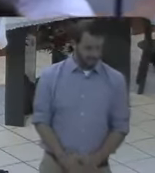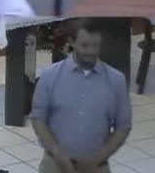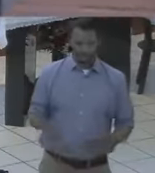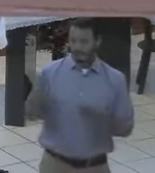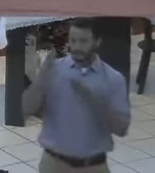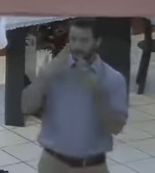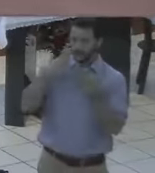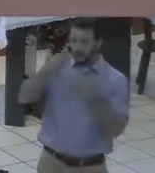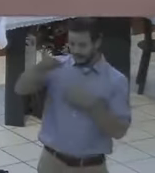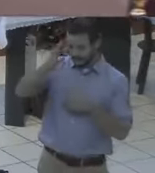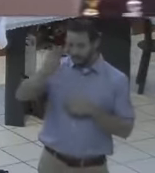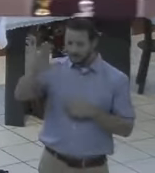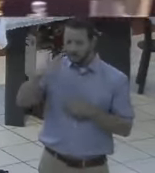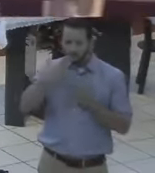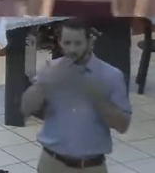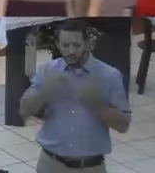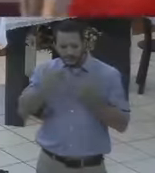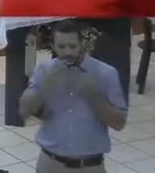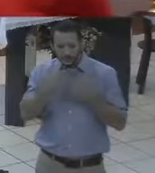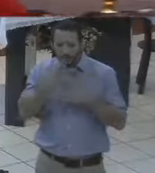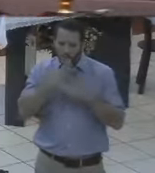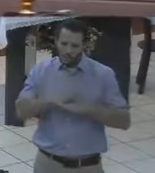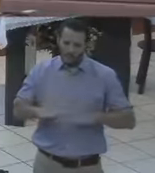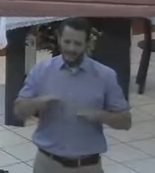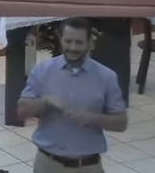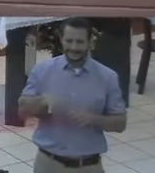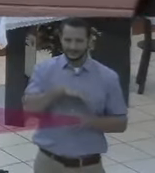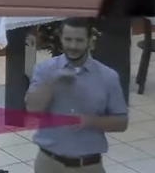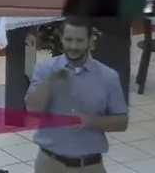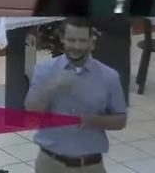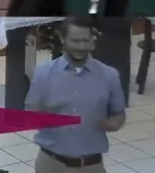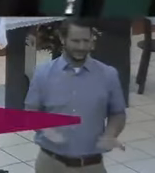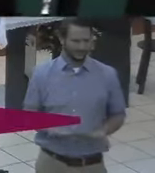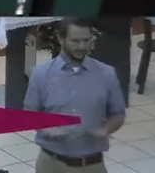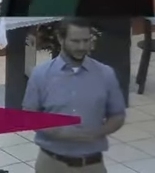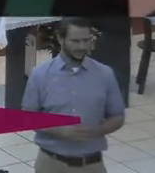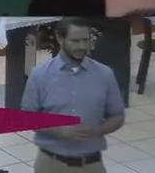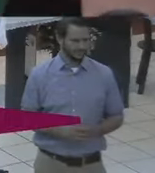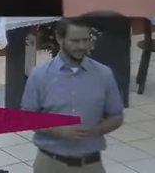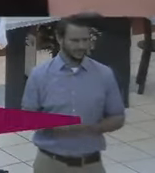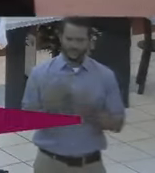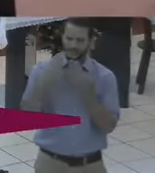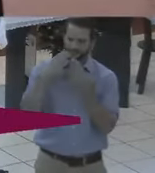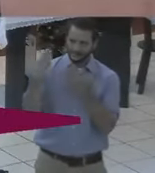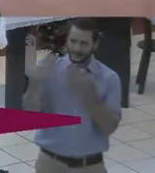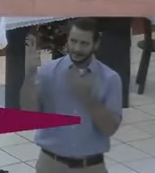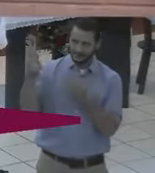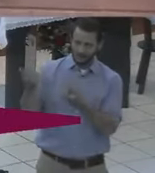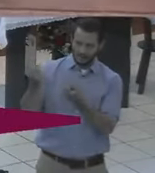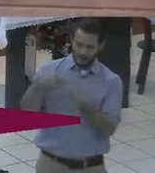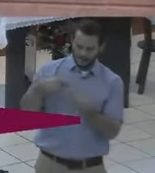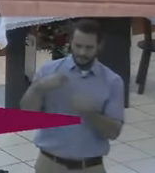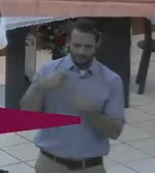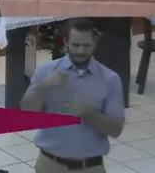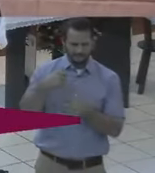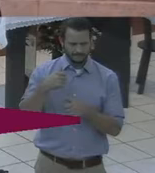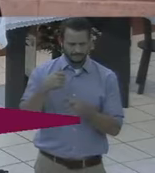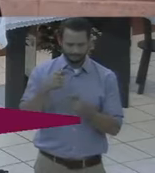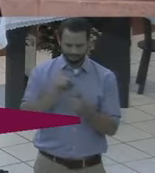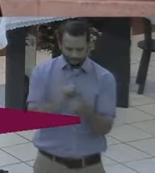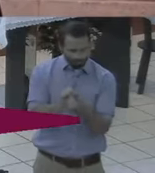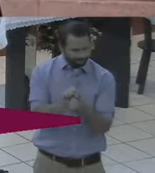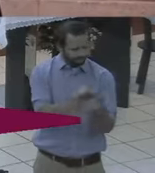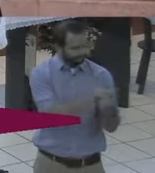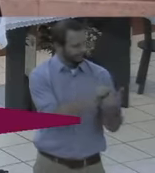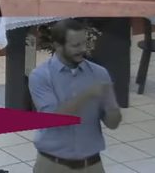We thank you, God, for the sweet, sweet, quiet spirit in this place. We thank you that you come to each one of us, even